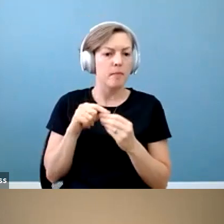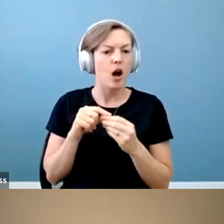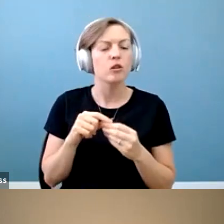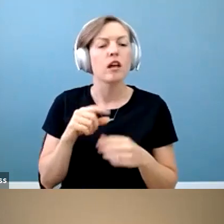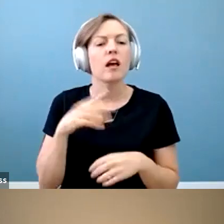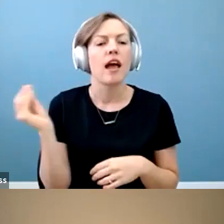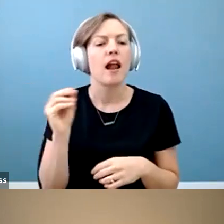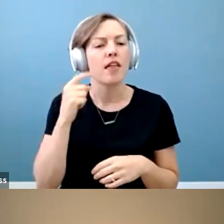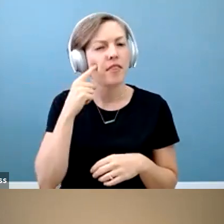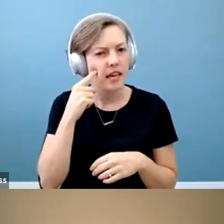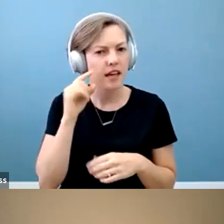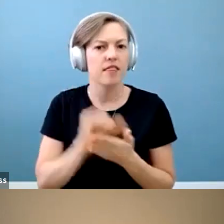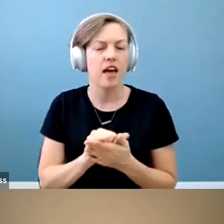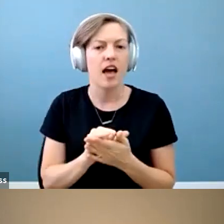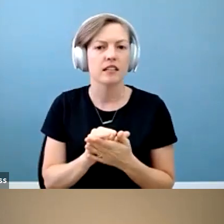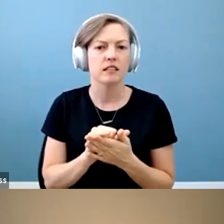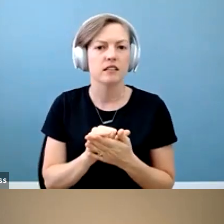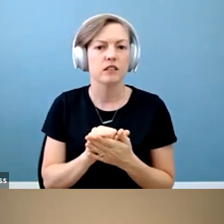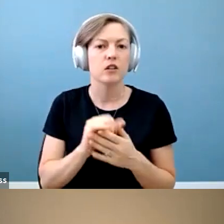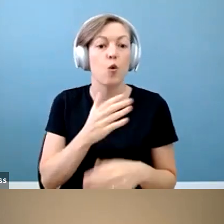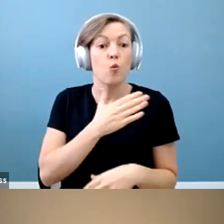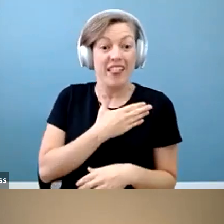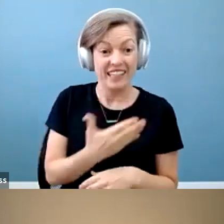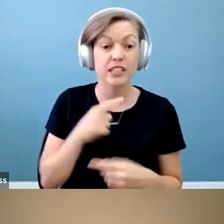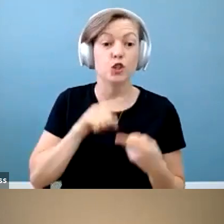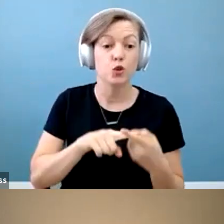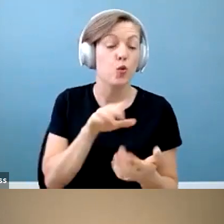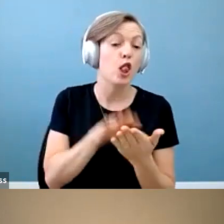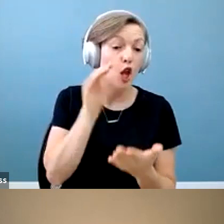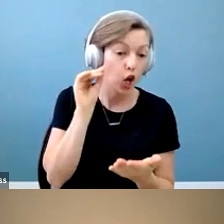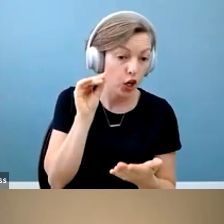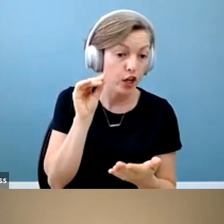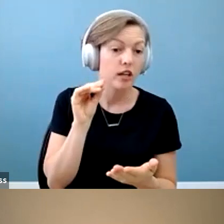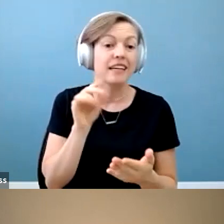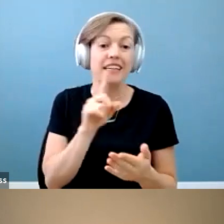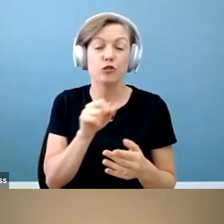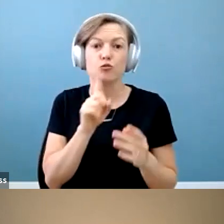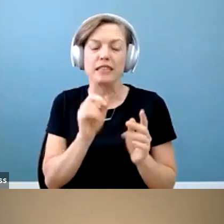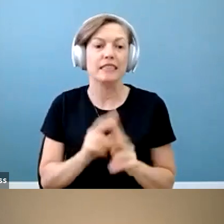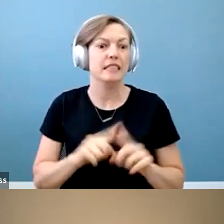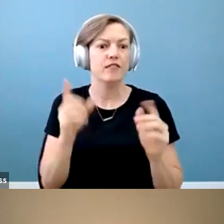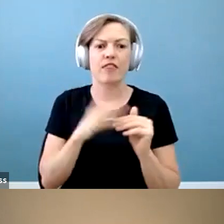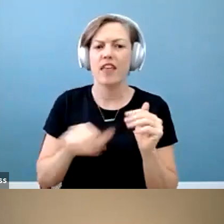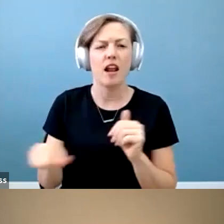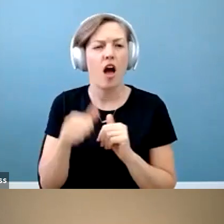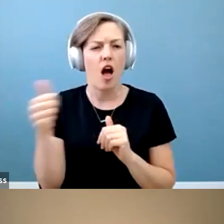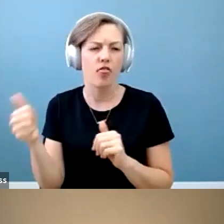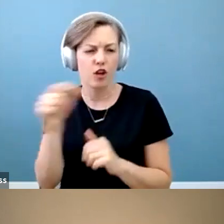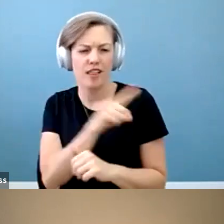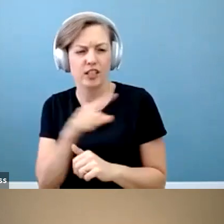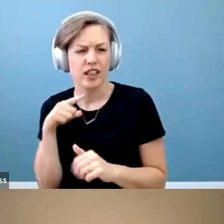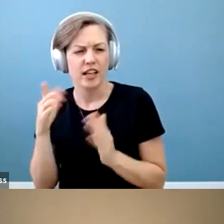I think that willingness to learn is very different than other